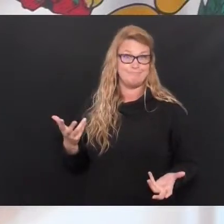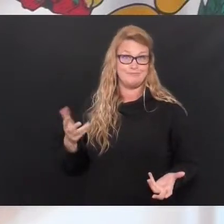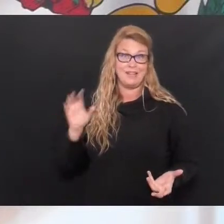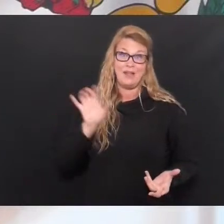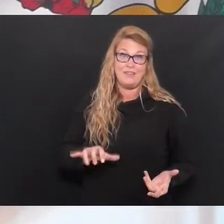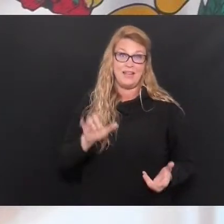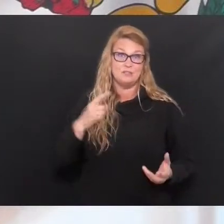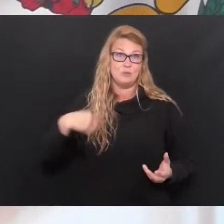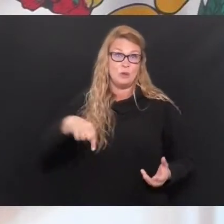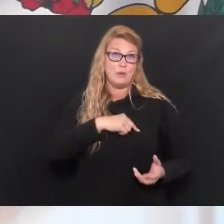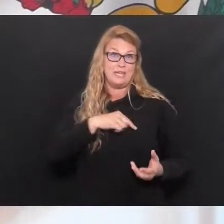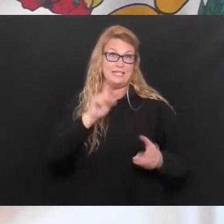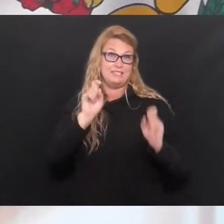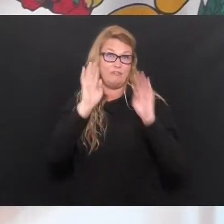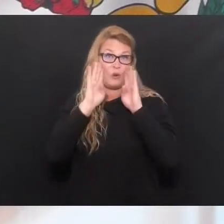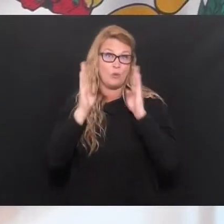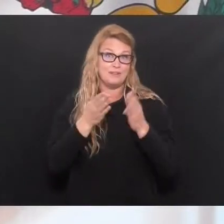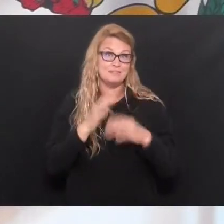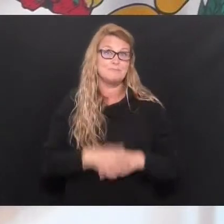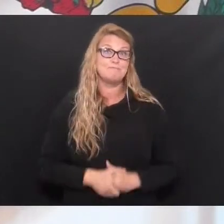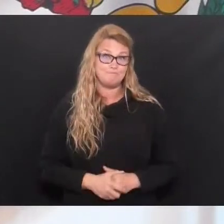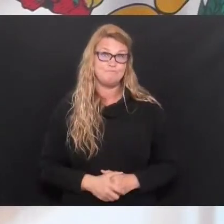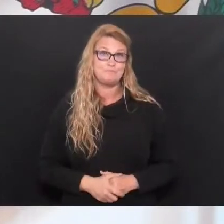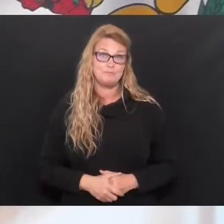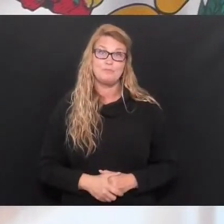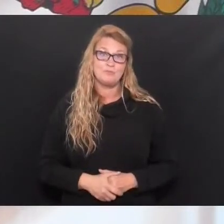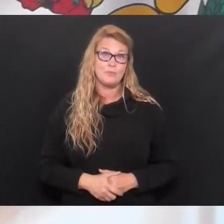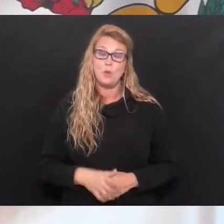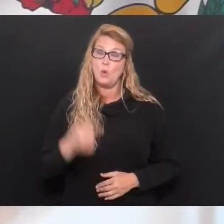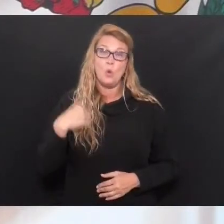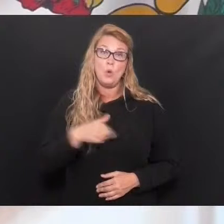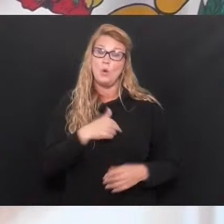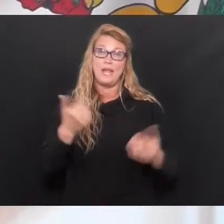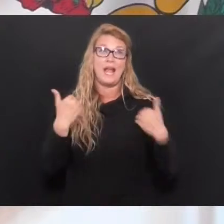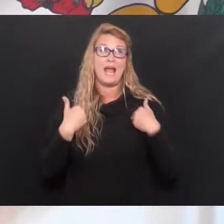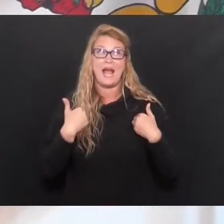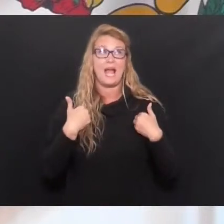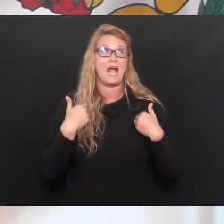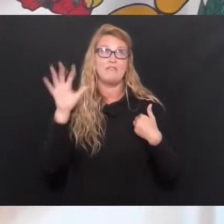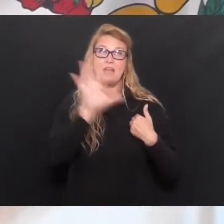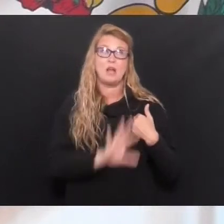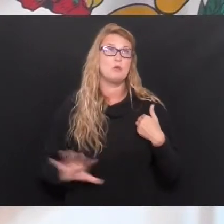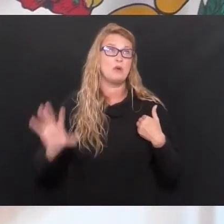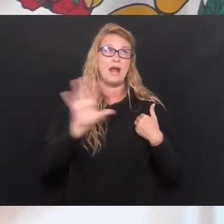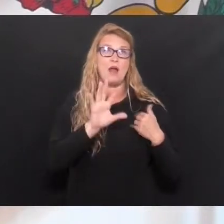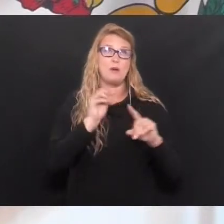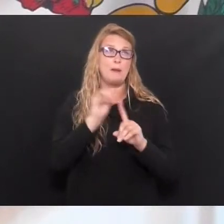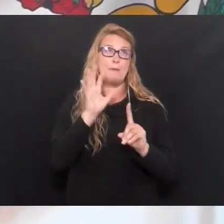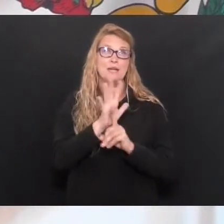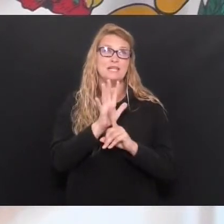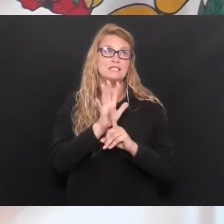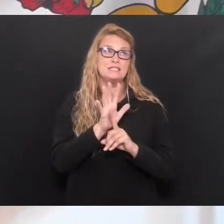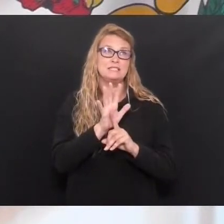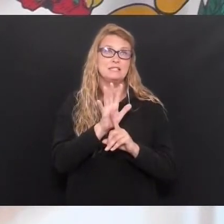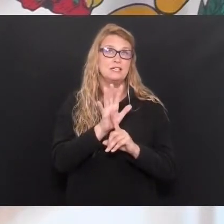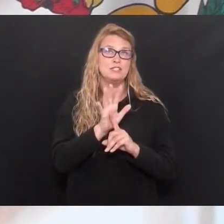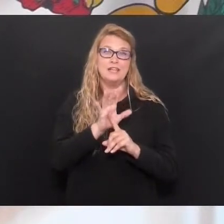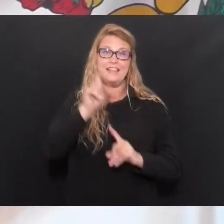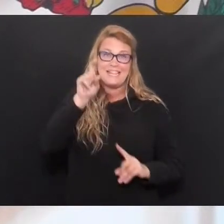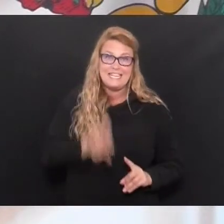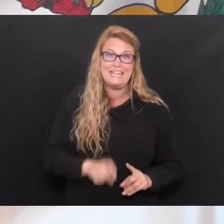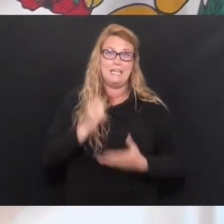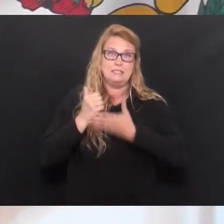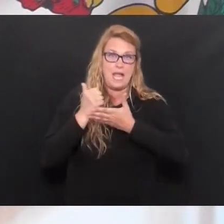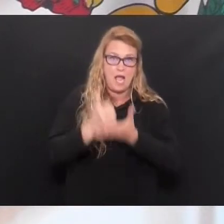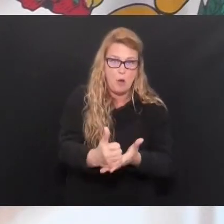what we need to really continue to try to work on, because we've got at least a population out there that needs our